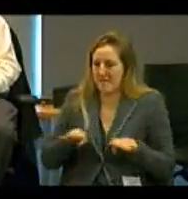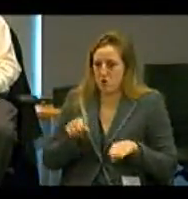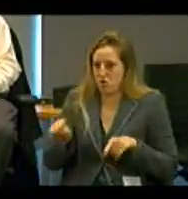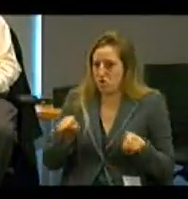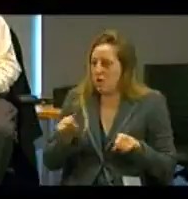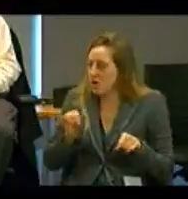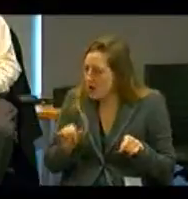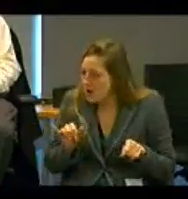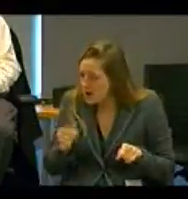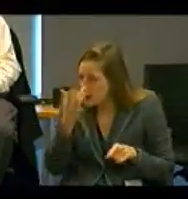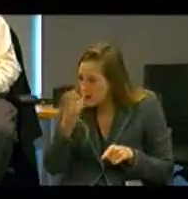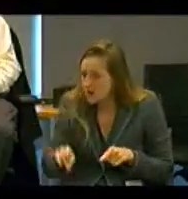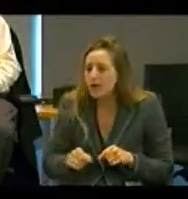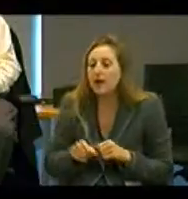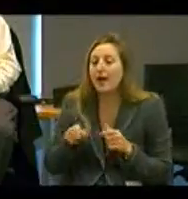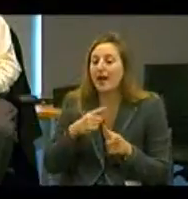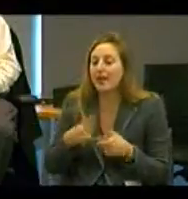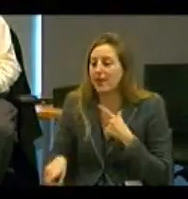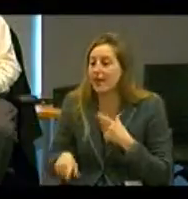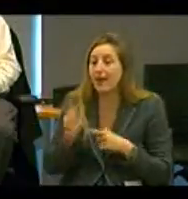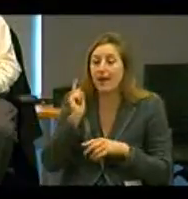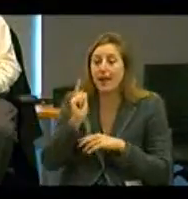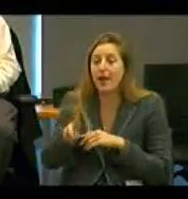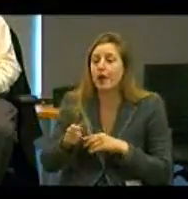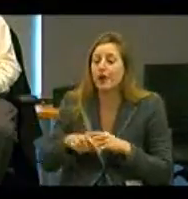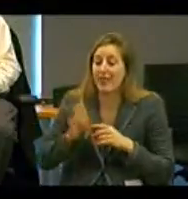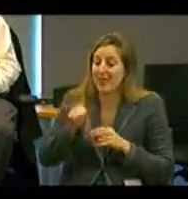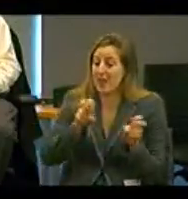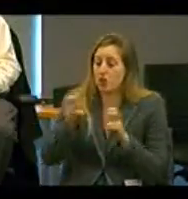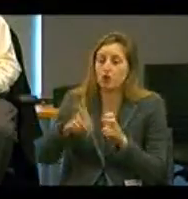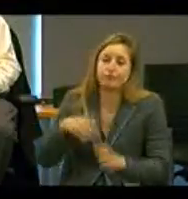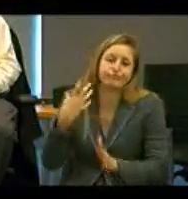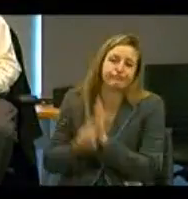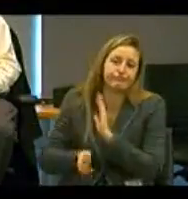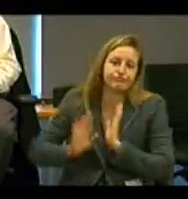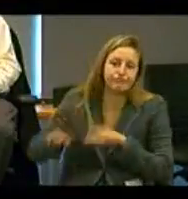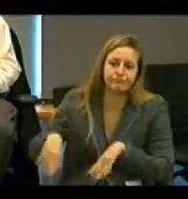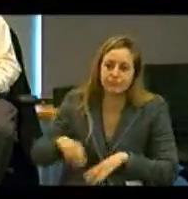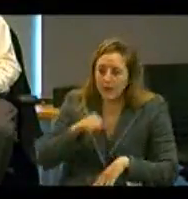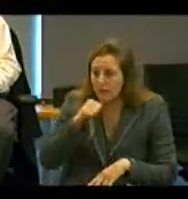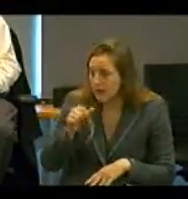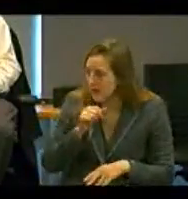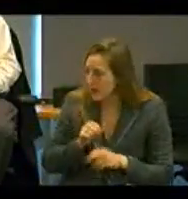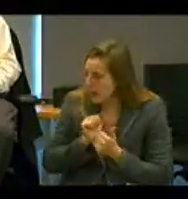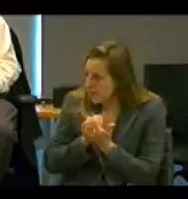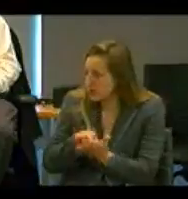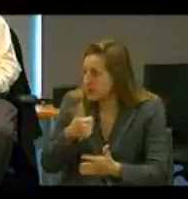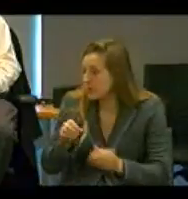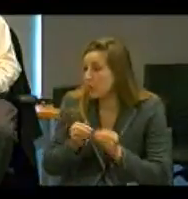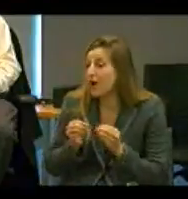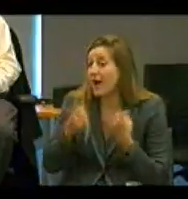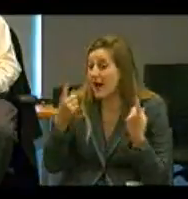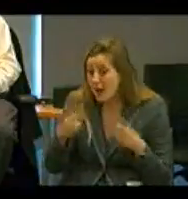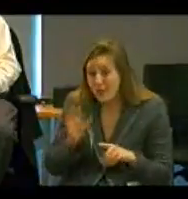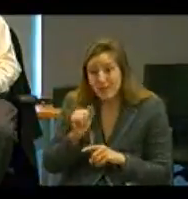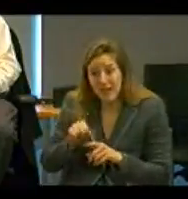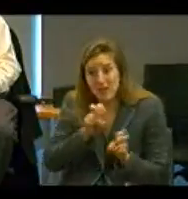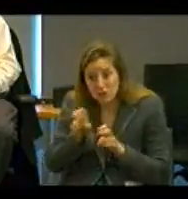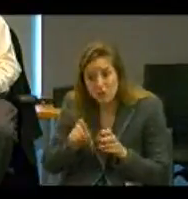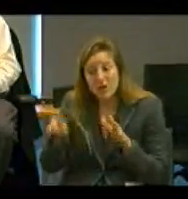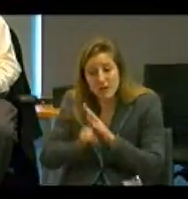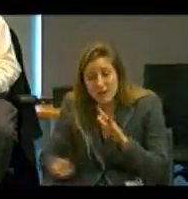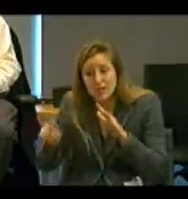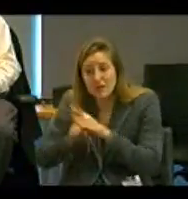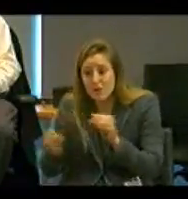school discrimination vanished. This is not a one-off finding. Joshua Kinsler found it in 2011 in North Carolina. Gary